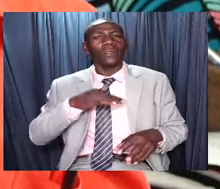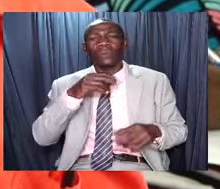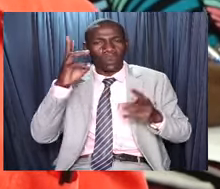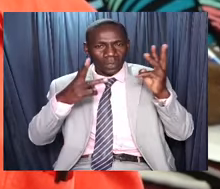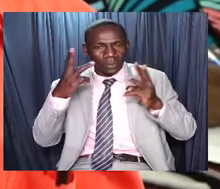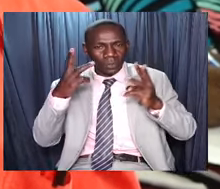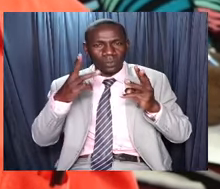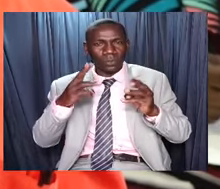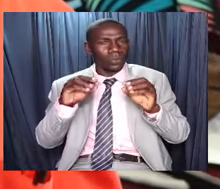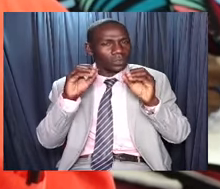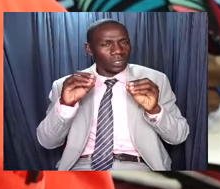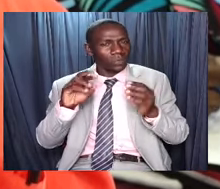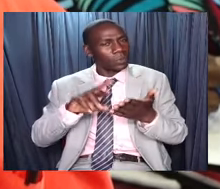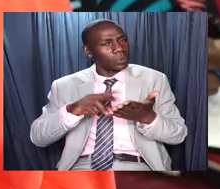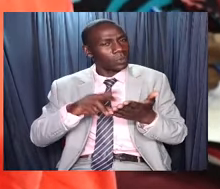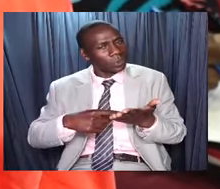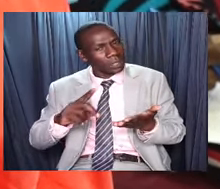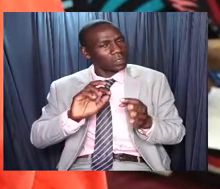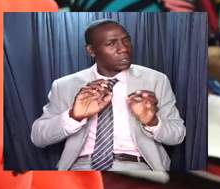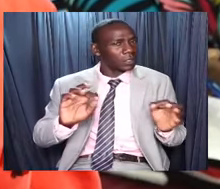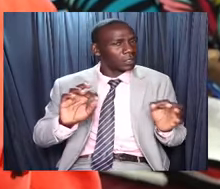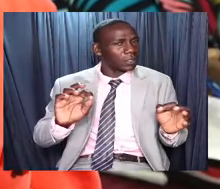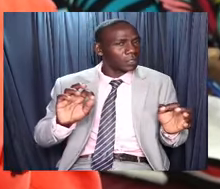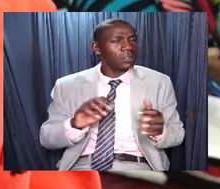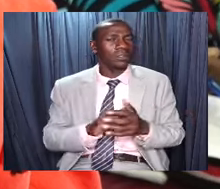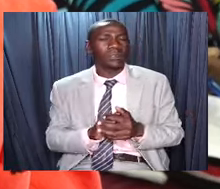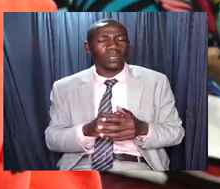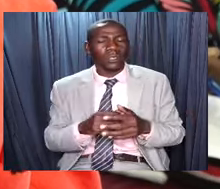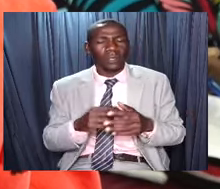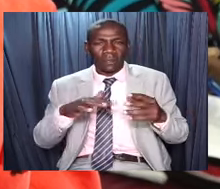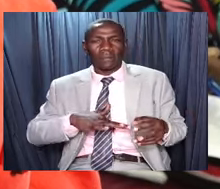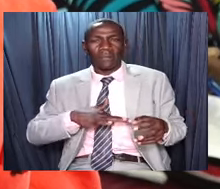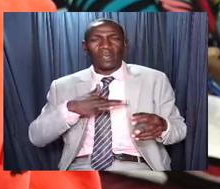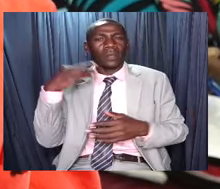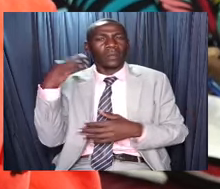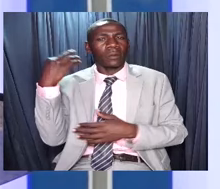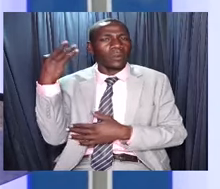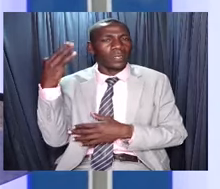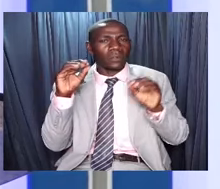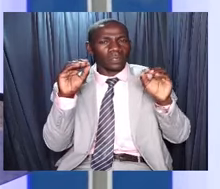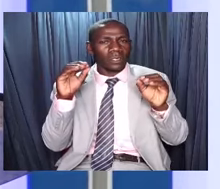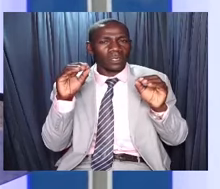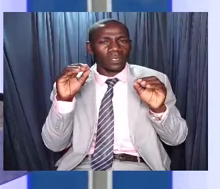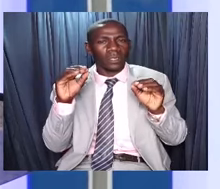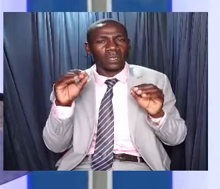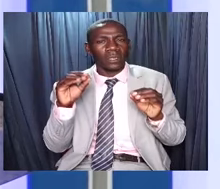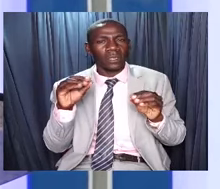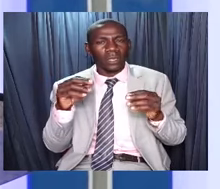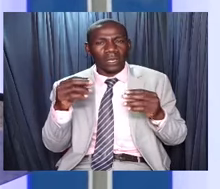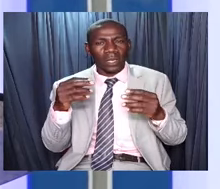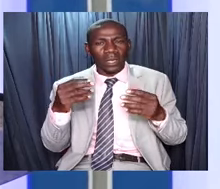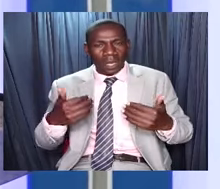not worth you being mentioned. You don't feel like it's right for you to be rectified. Utaona hata mhubiri akihubiri. You'll see when the preacher's ministry. Hata afikie